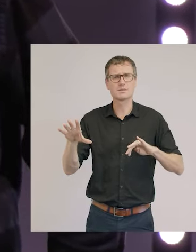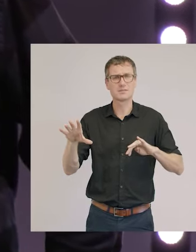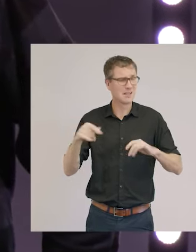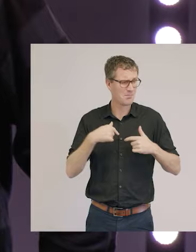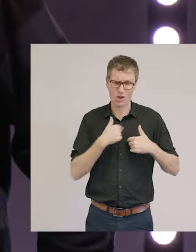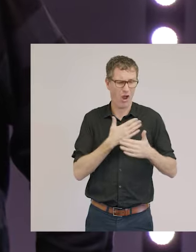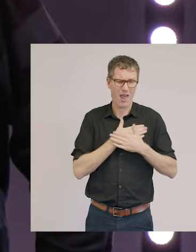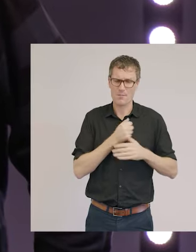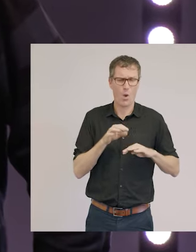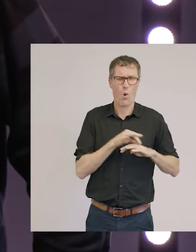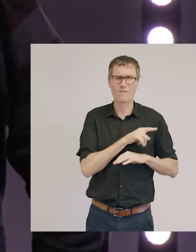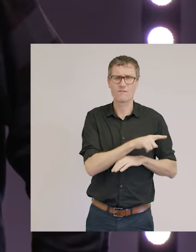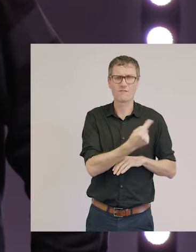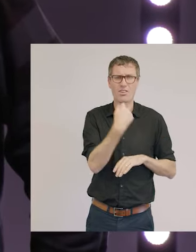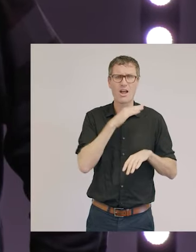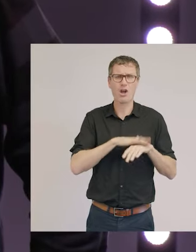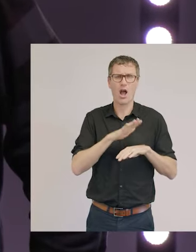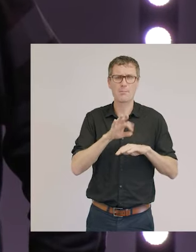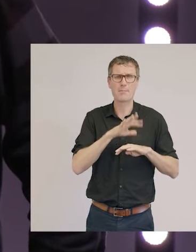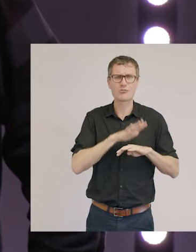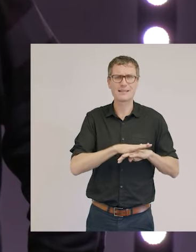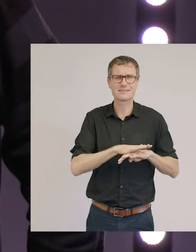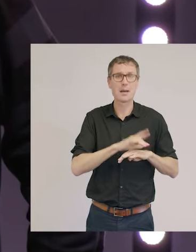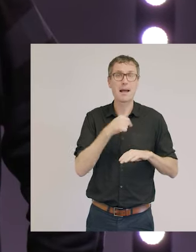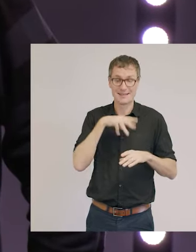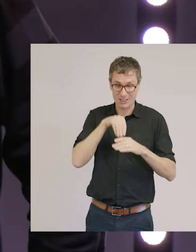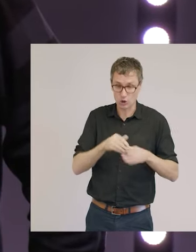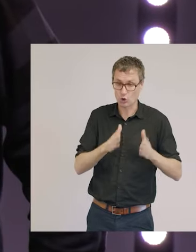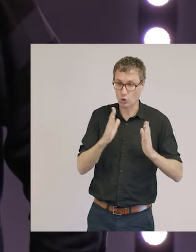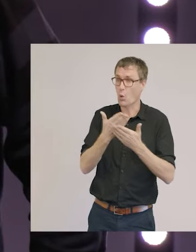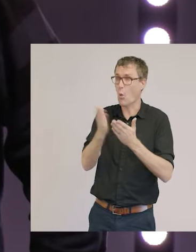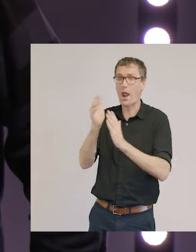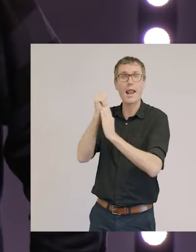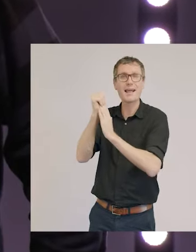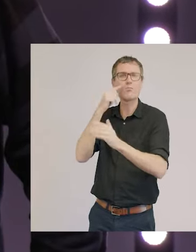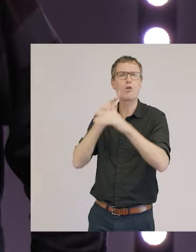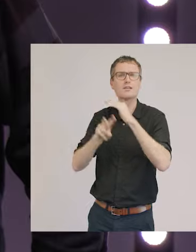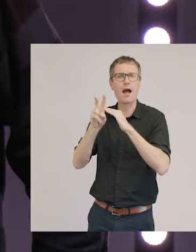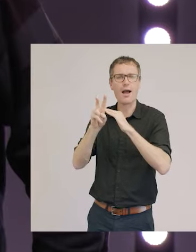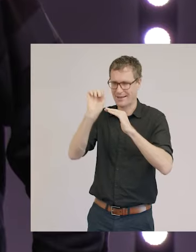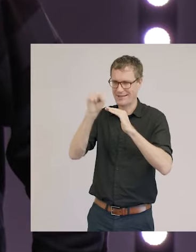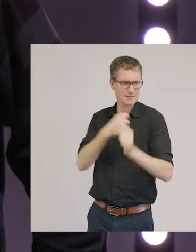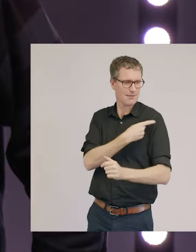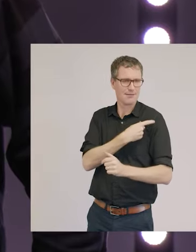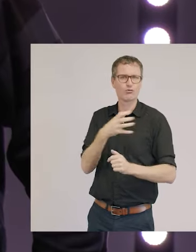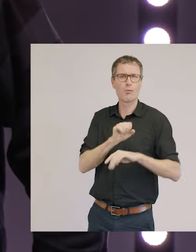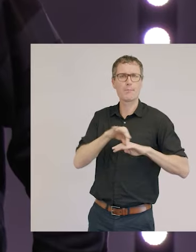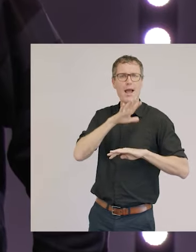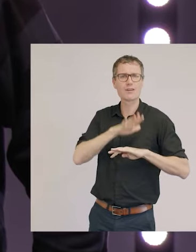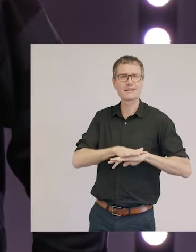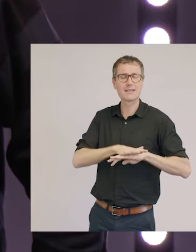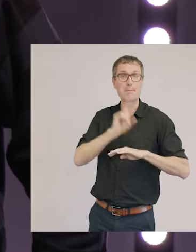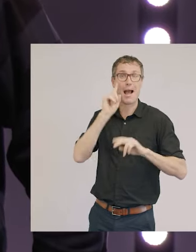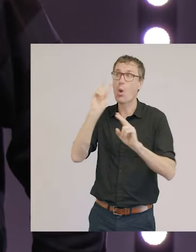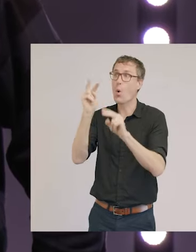through. He said, we were just so mismatched. He said, I didn't even really love her, but he said, I was at this church and all the leaders prophesied that we were supposed to be